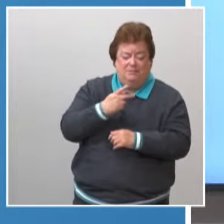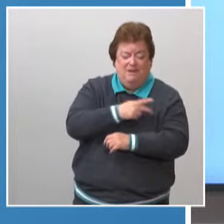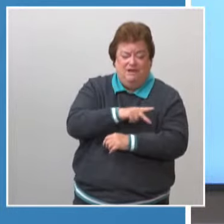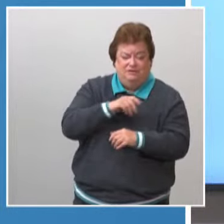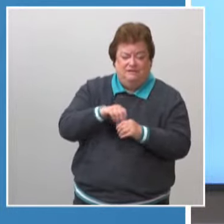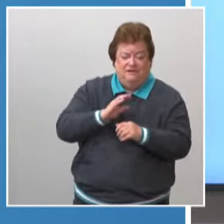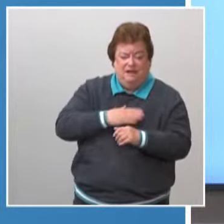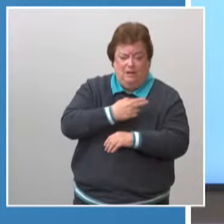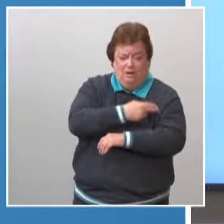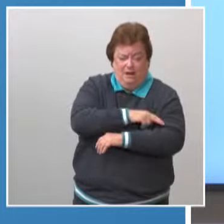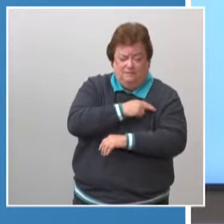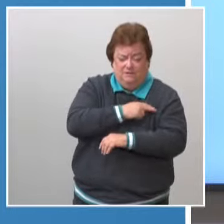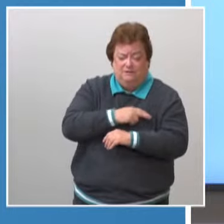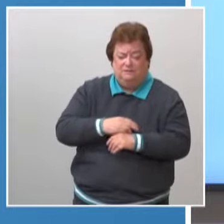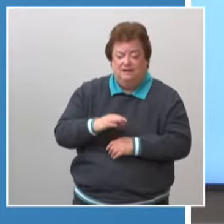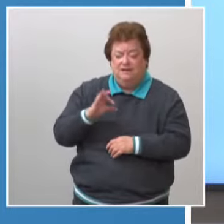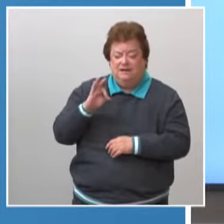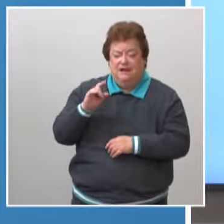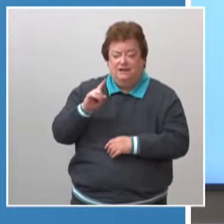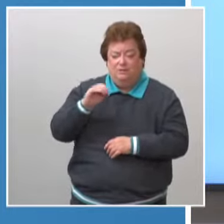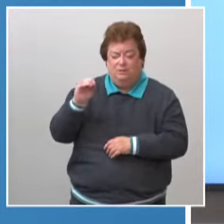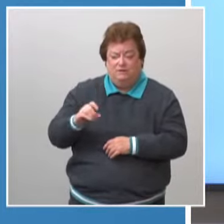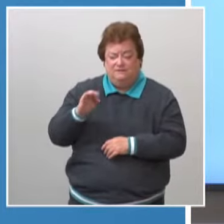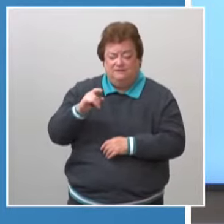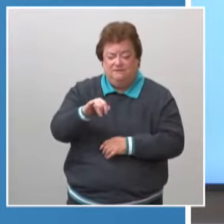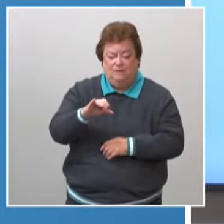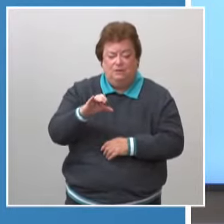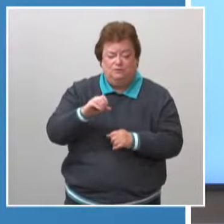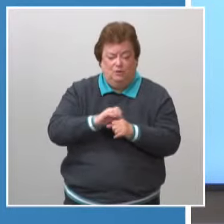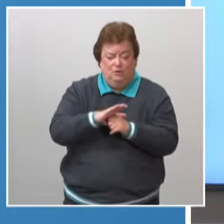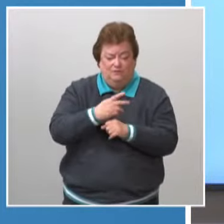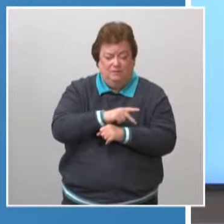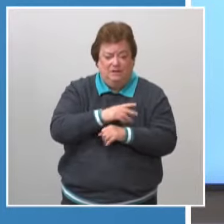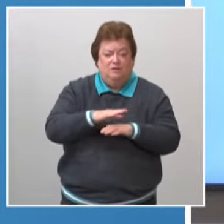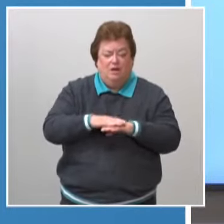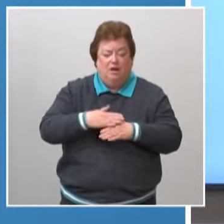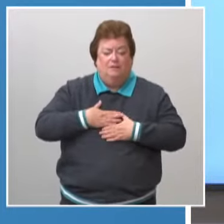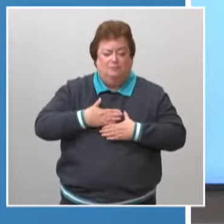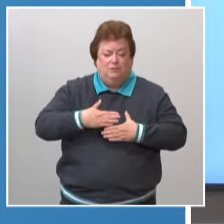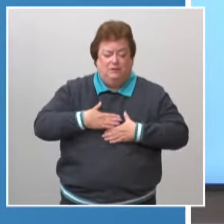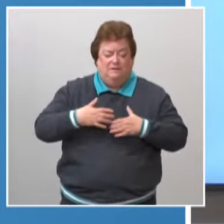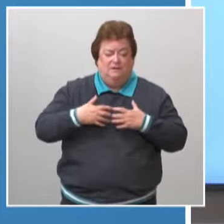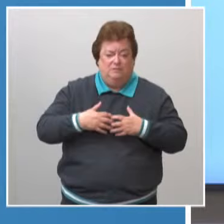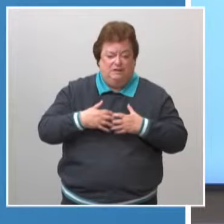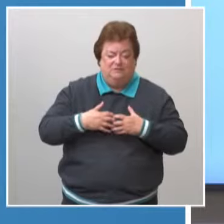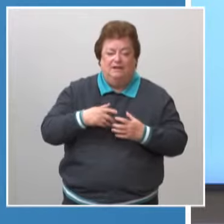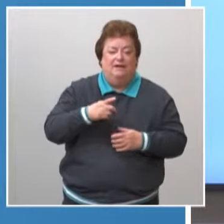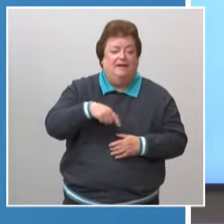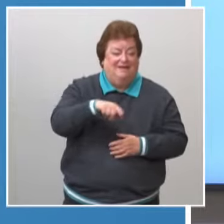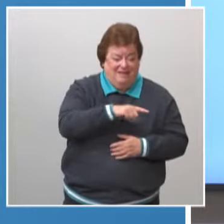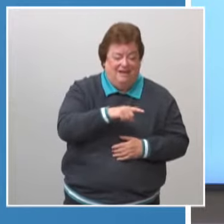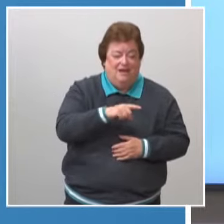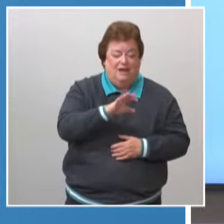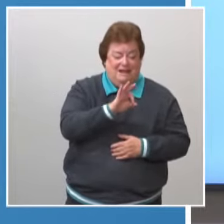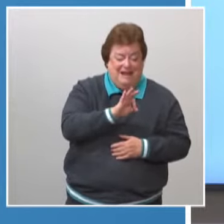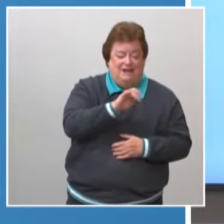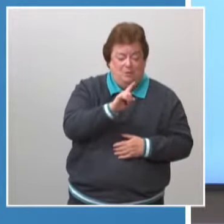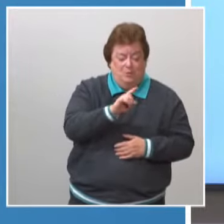hospitals. 91% of those COVID patients that are on ventilators are unvaccinated. I want to say that